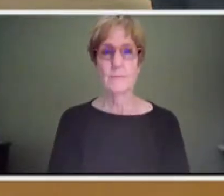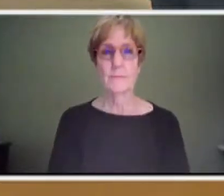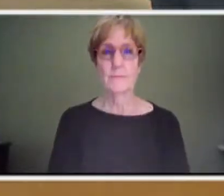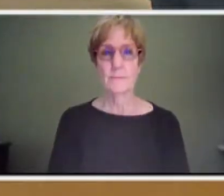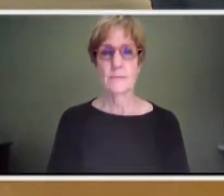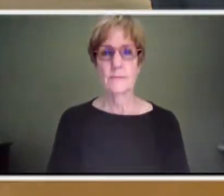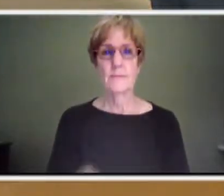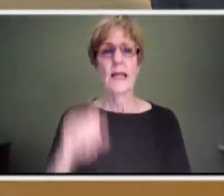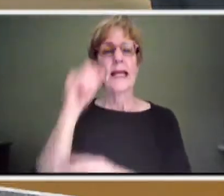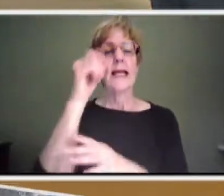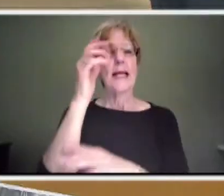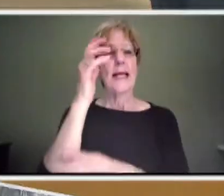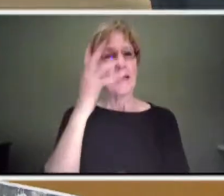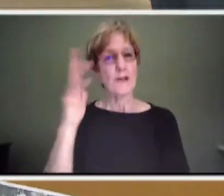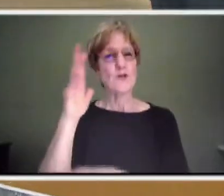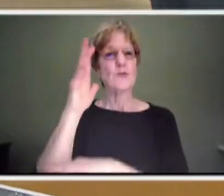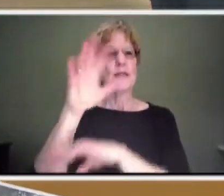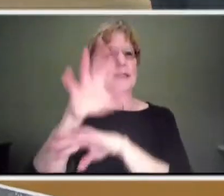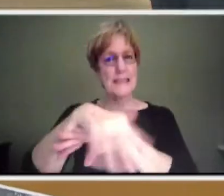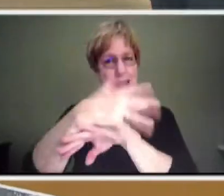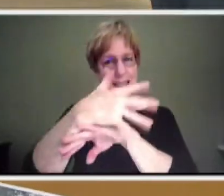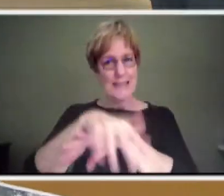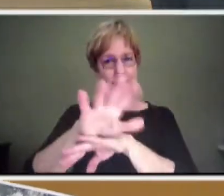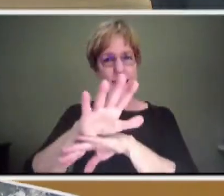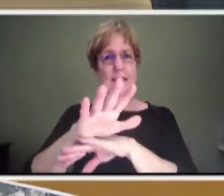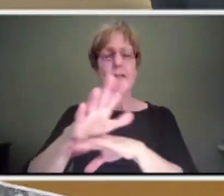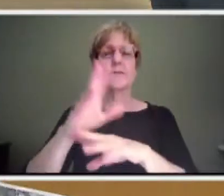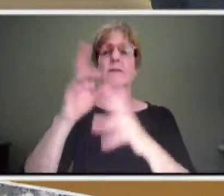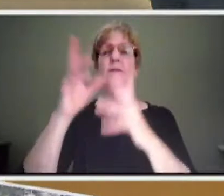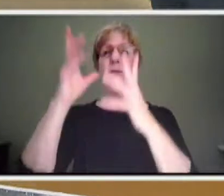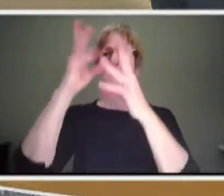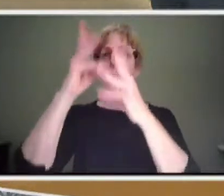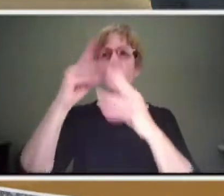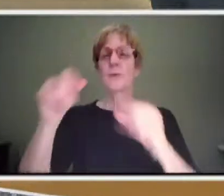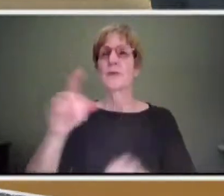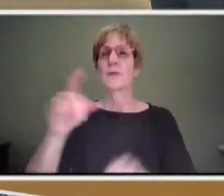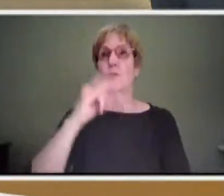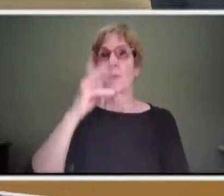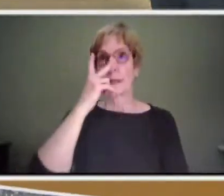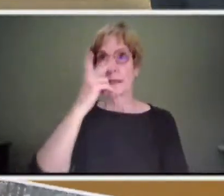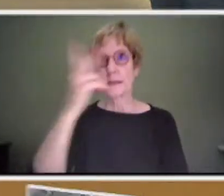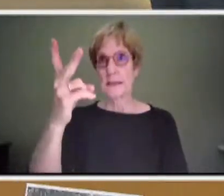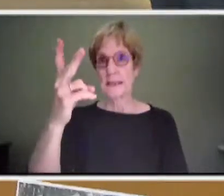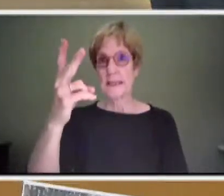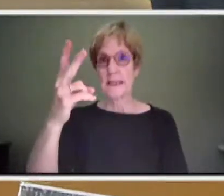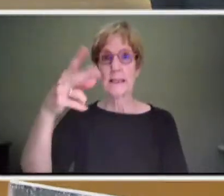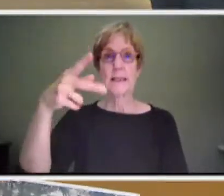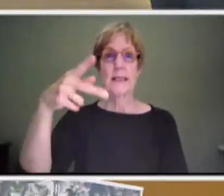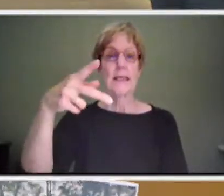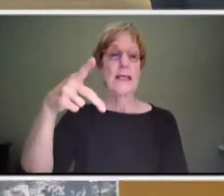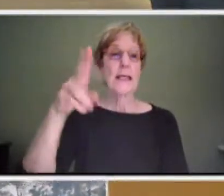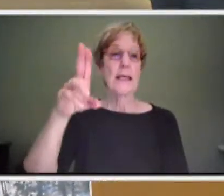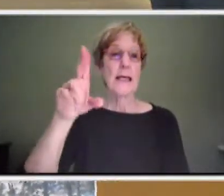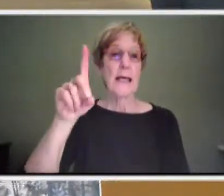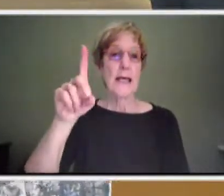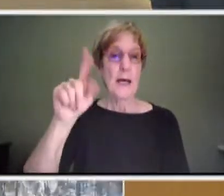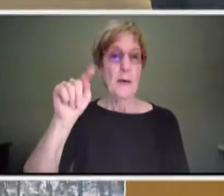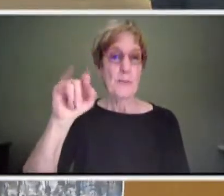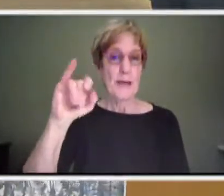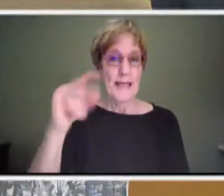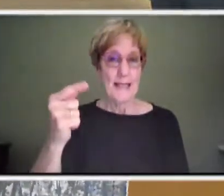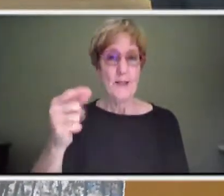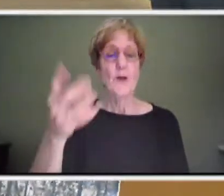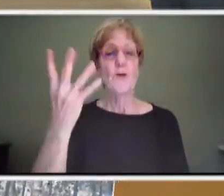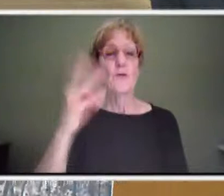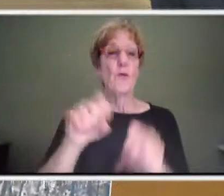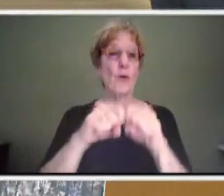and we get colder, it opens up a lot more. So I can actually see the putting range. I have 4 broken windows